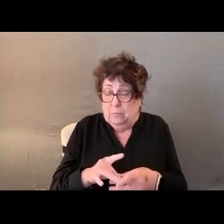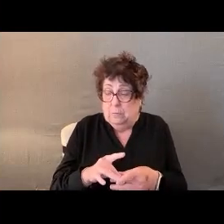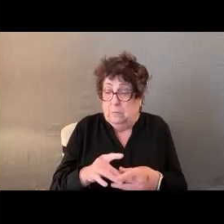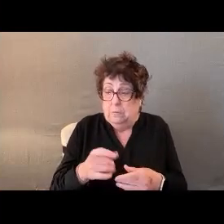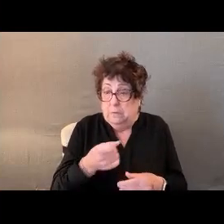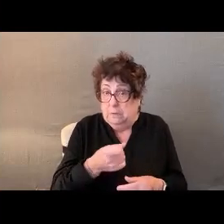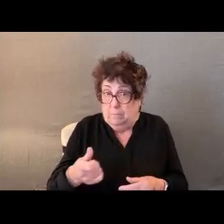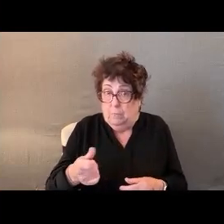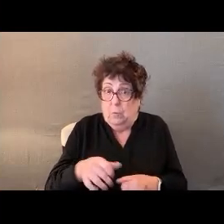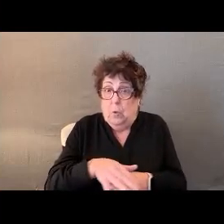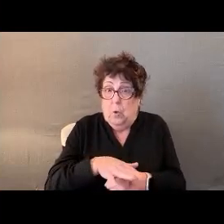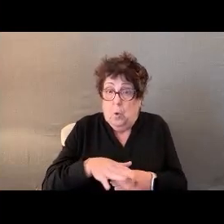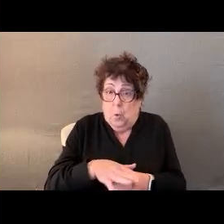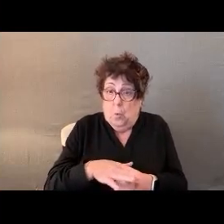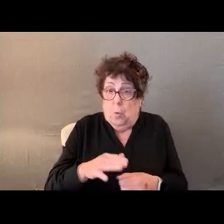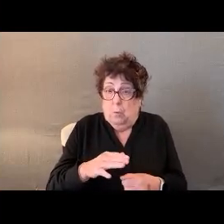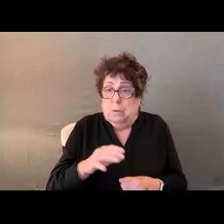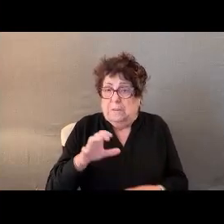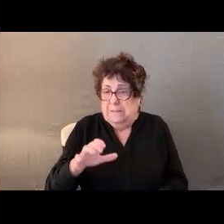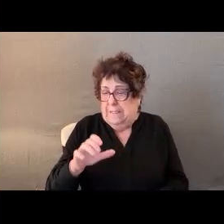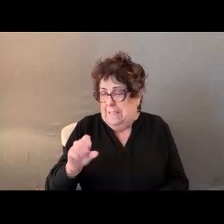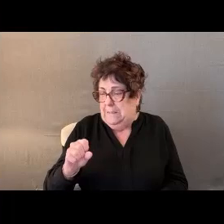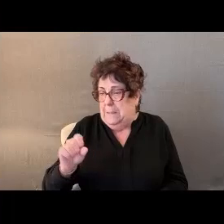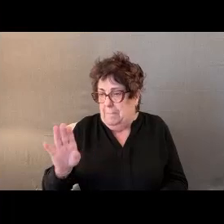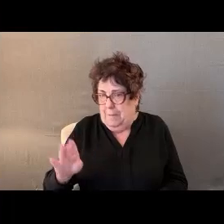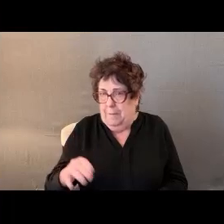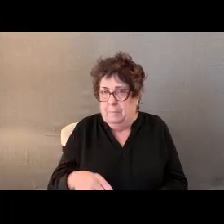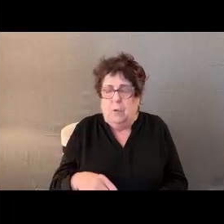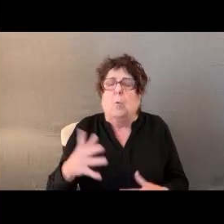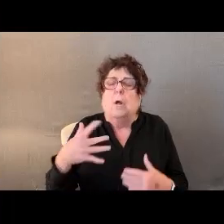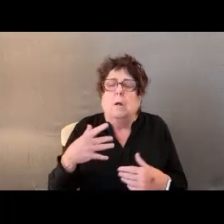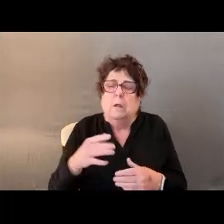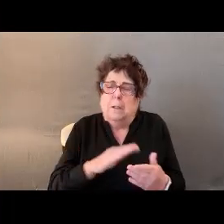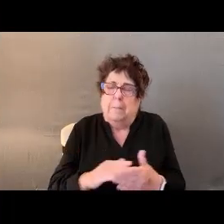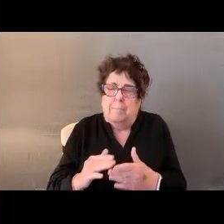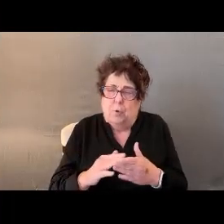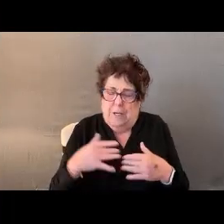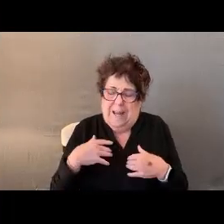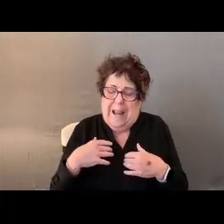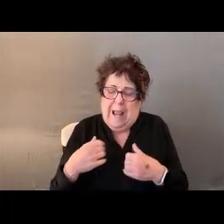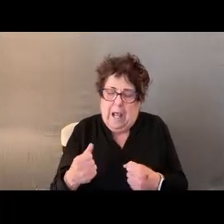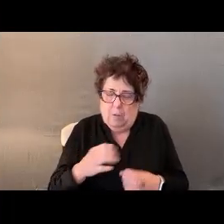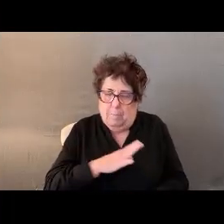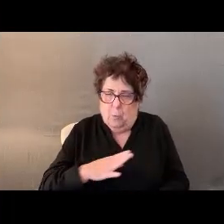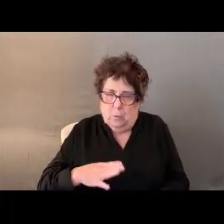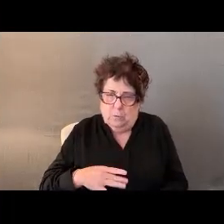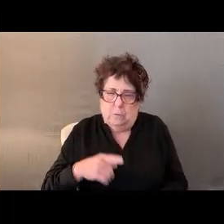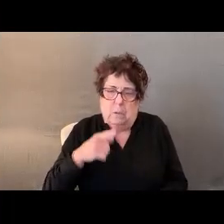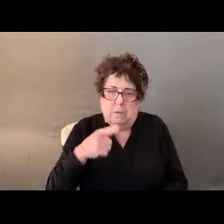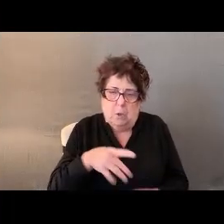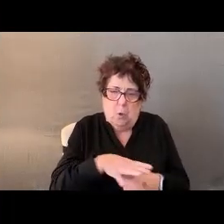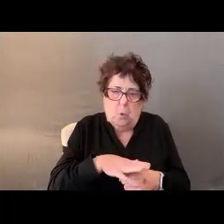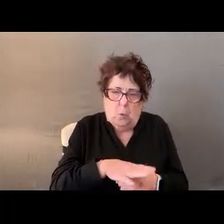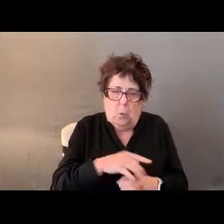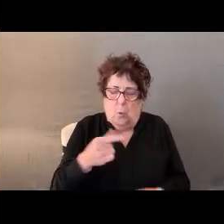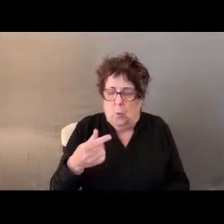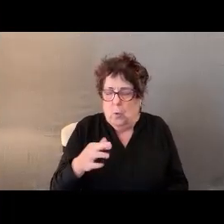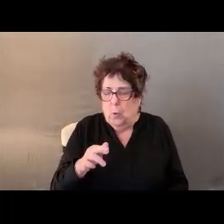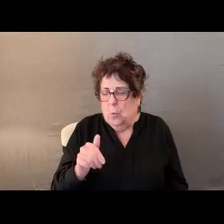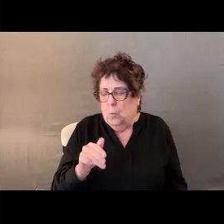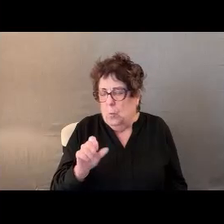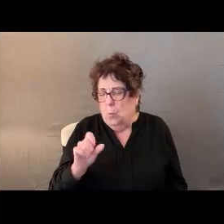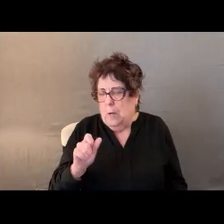are grassroots organizations created by a number of immigrant